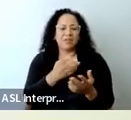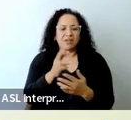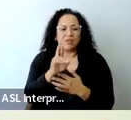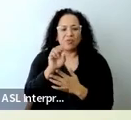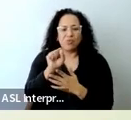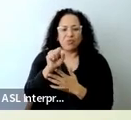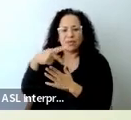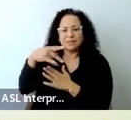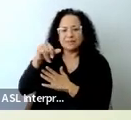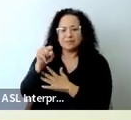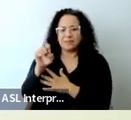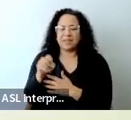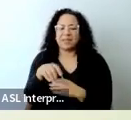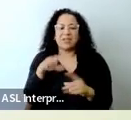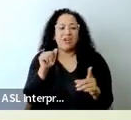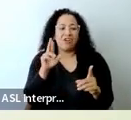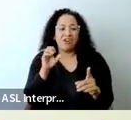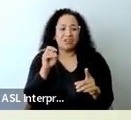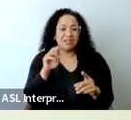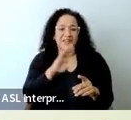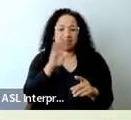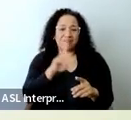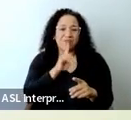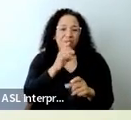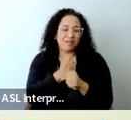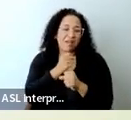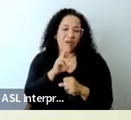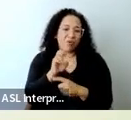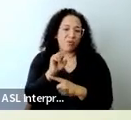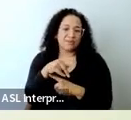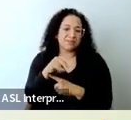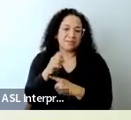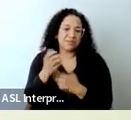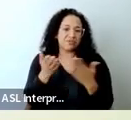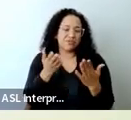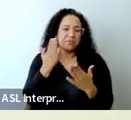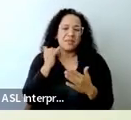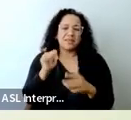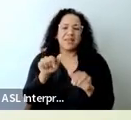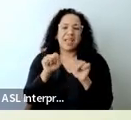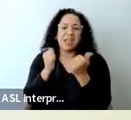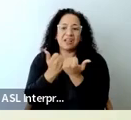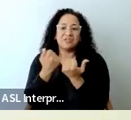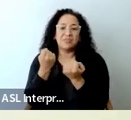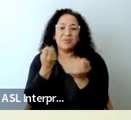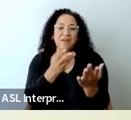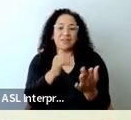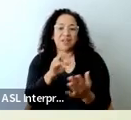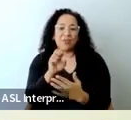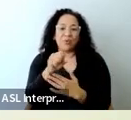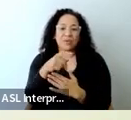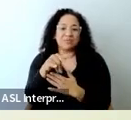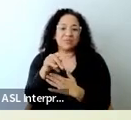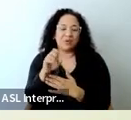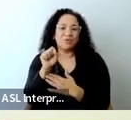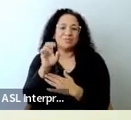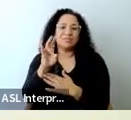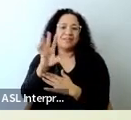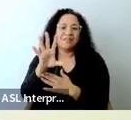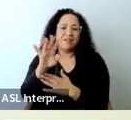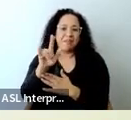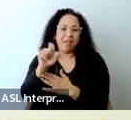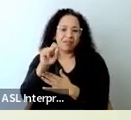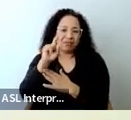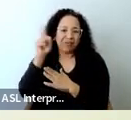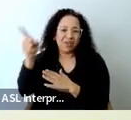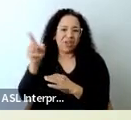respite. Carson never actually got respite services because the agency providing the respite was 75 miles away and no